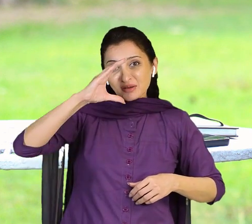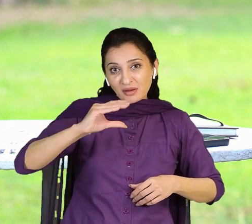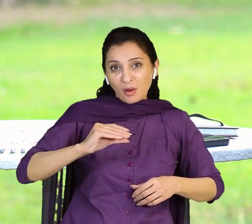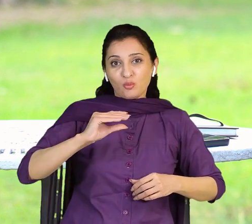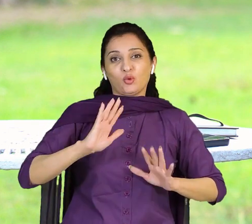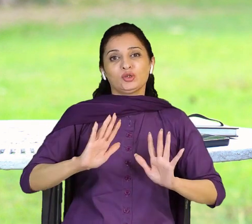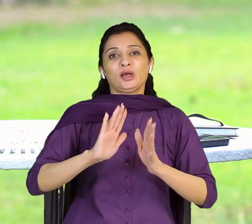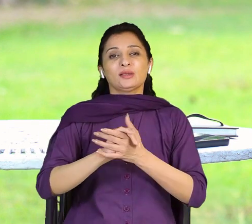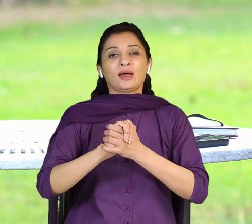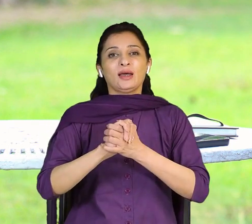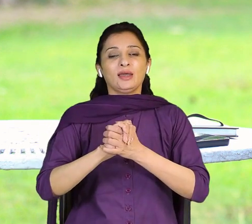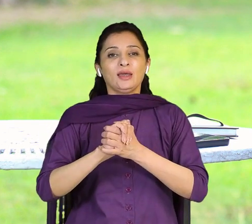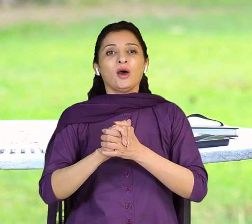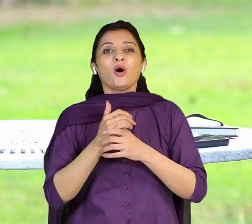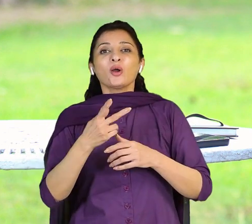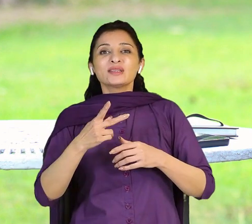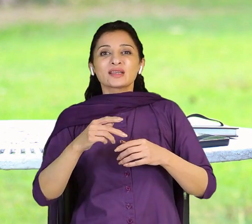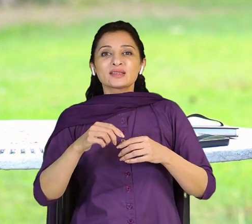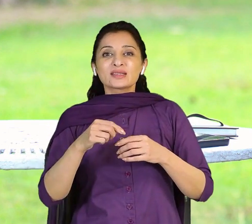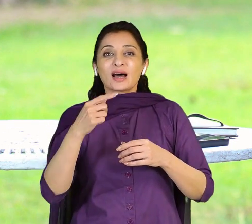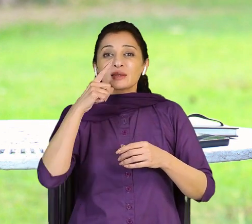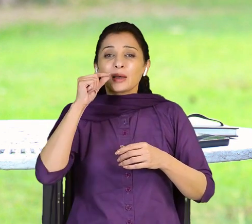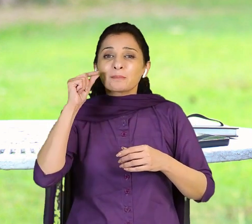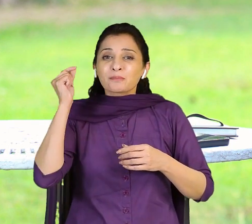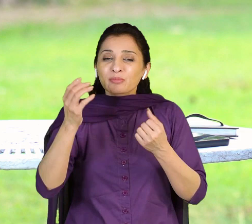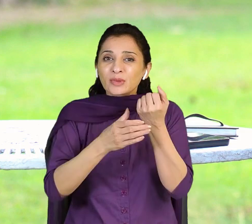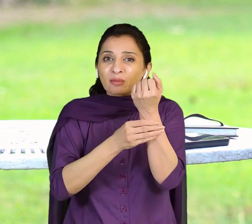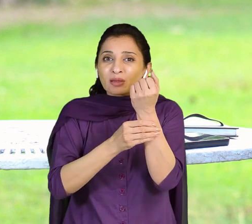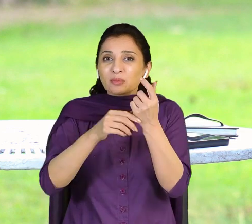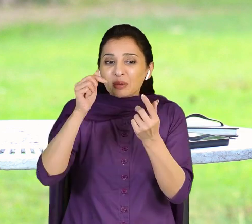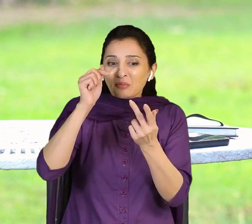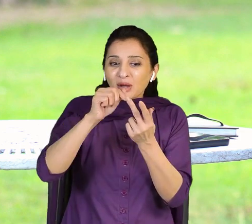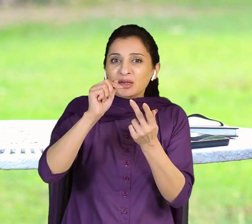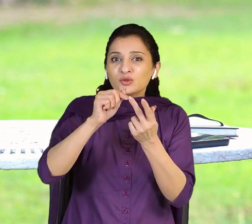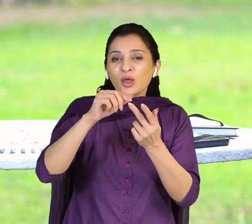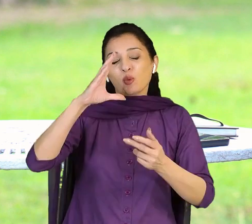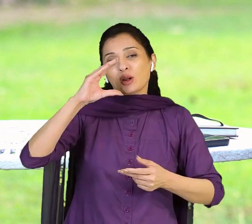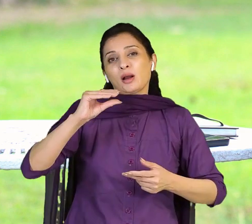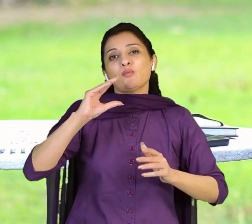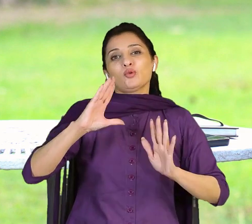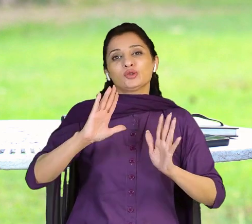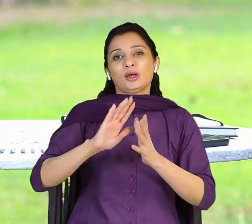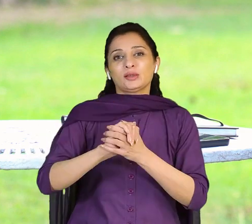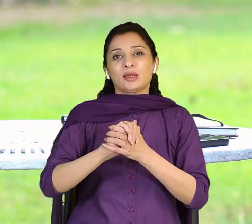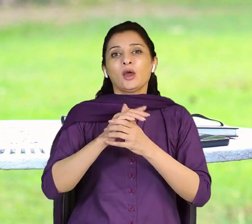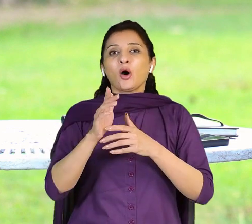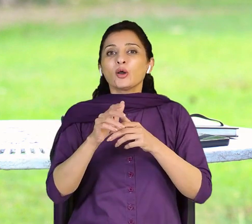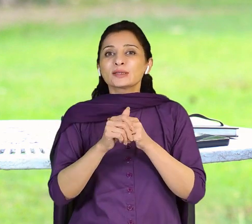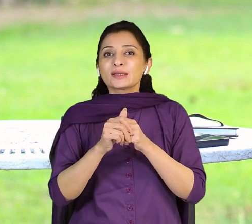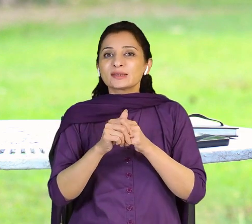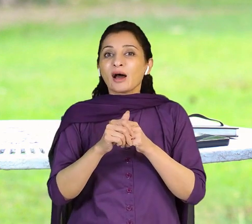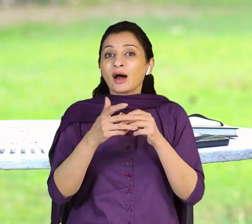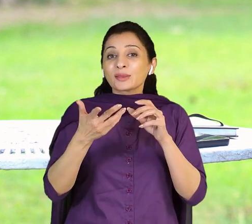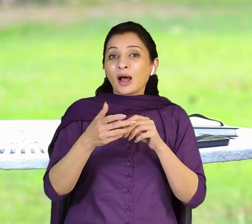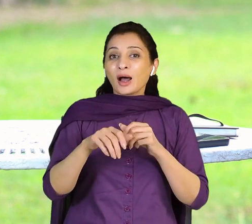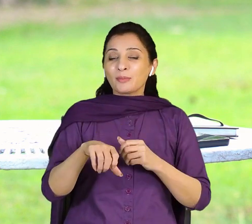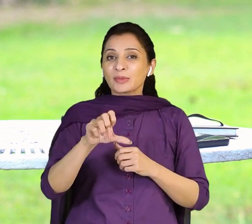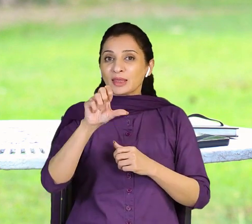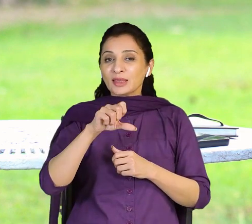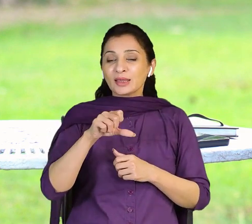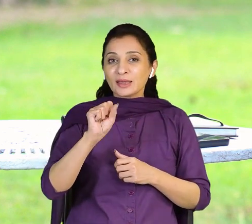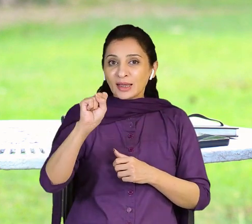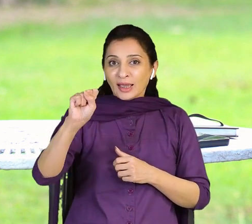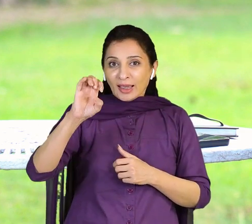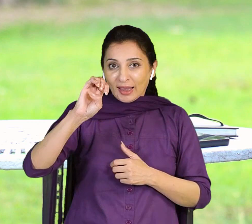by 40%, and also helps with your chances with type 2 diabetes. Apart from that, it also